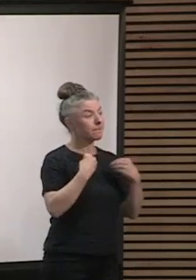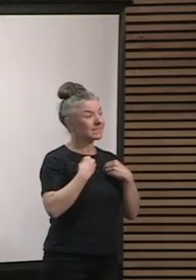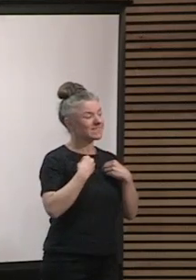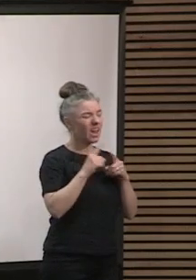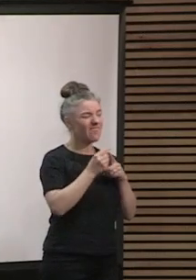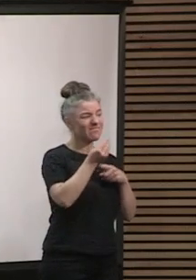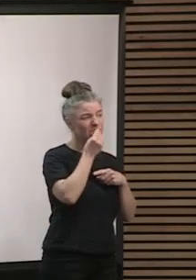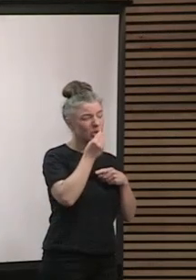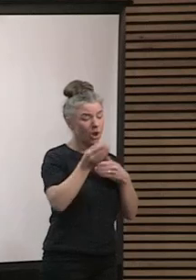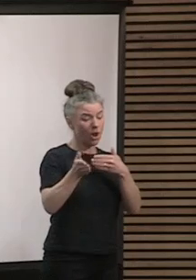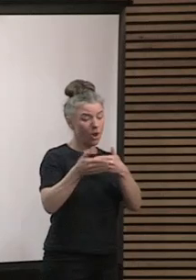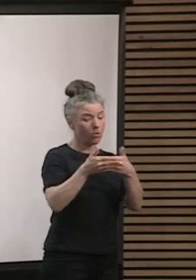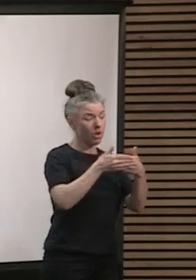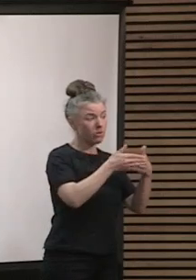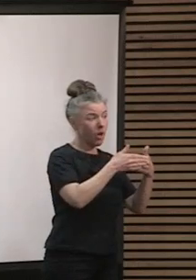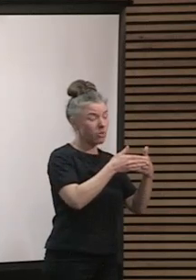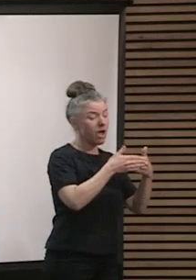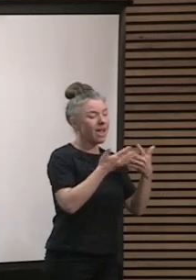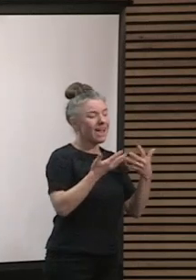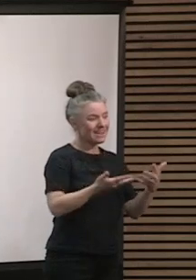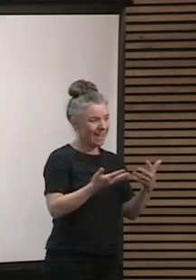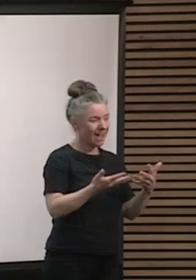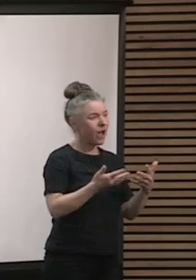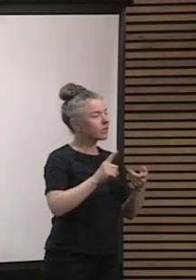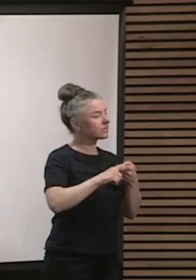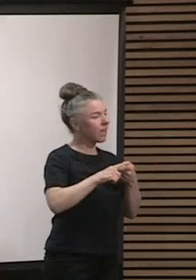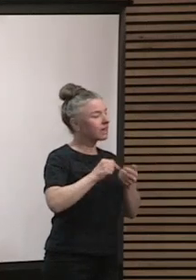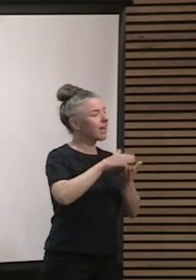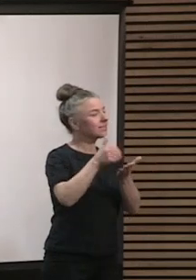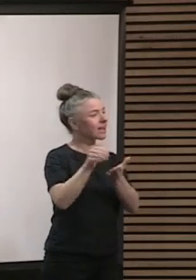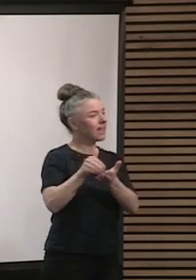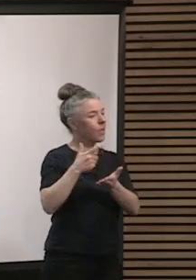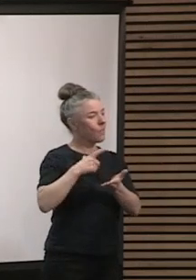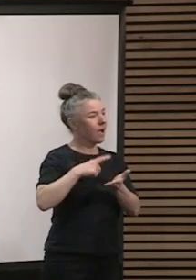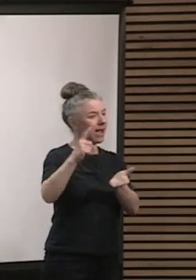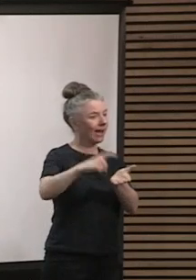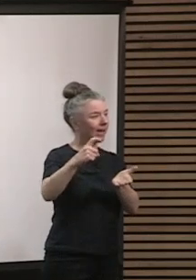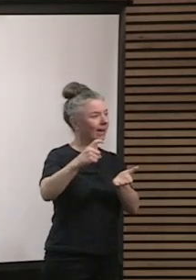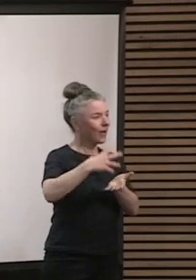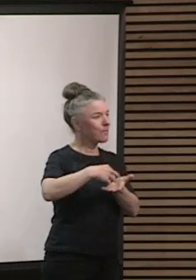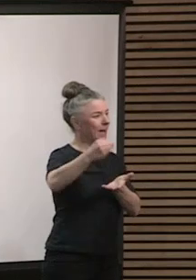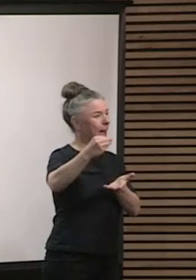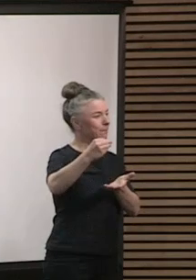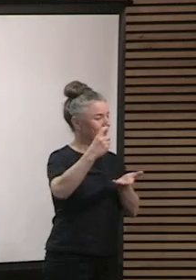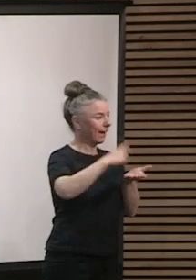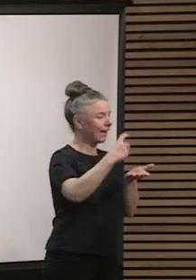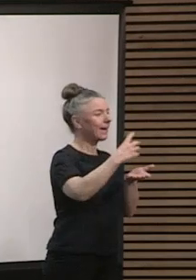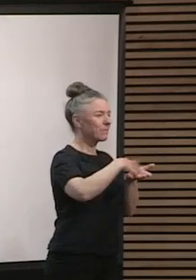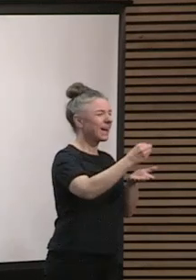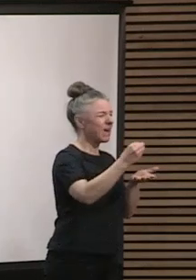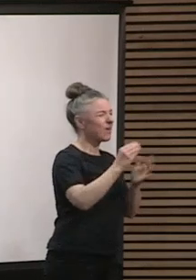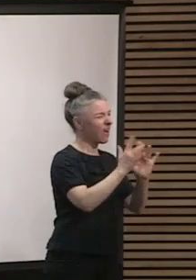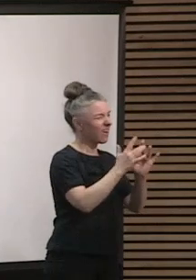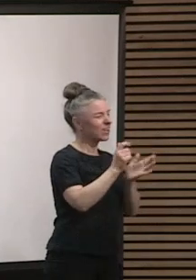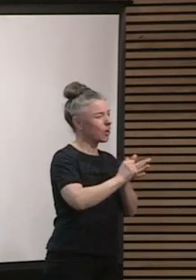are this time adapting and trading on a click and collect or delivery basis. And houses continue to be built in